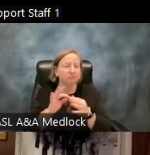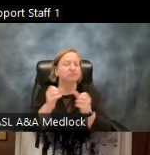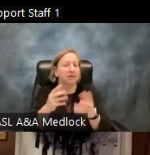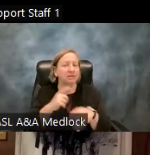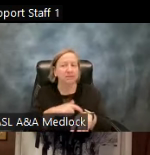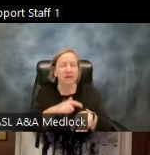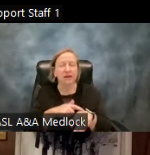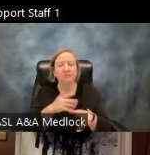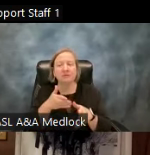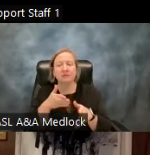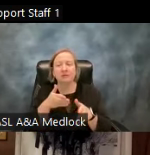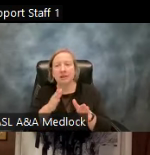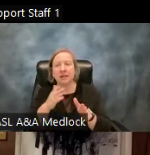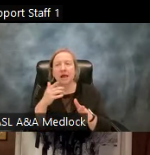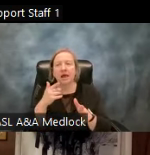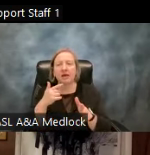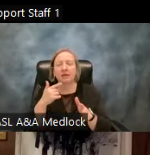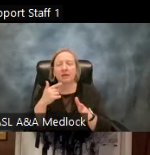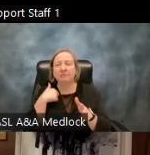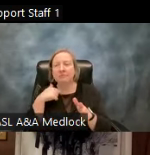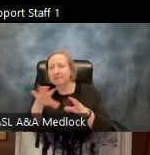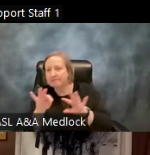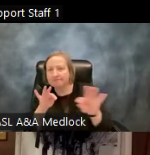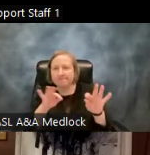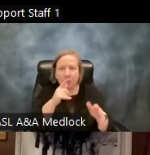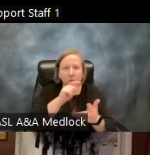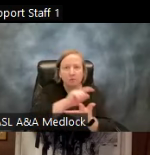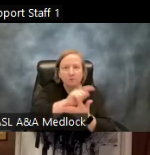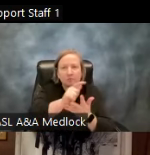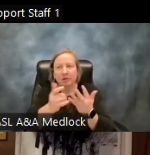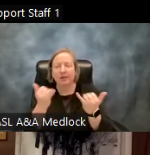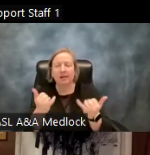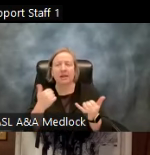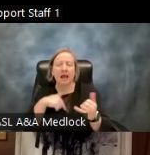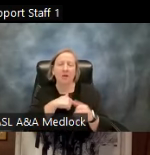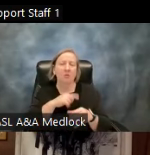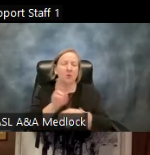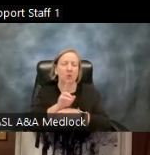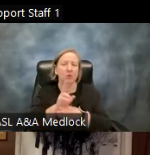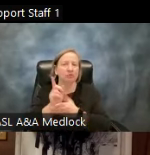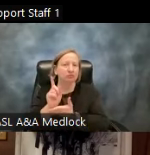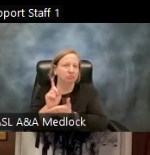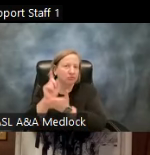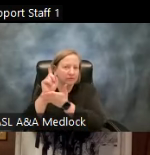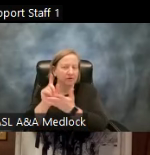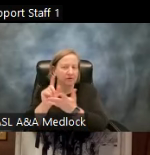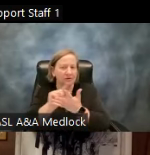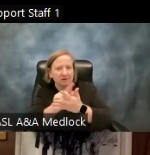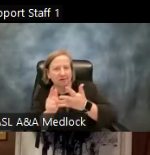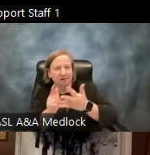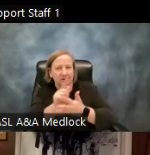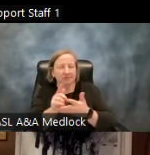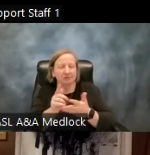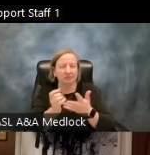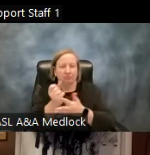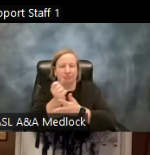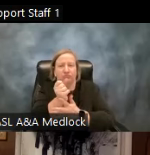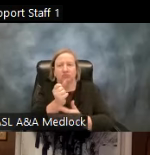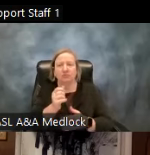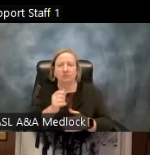be facilitator and remember that we are now using a weighted start in our discussions. Finally, please